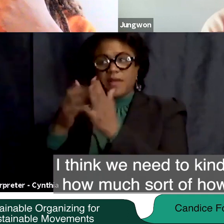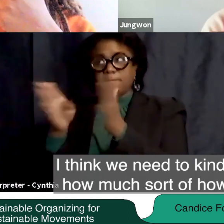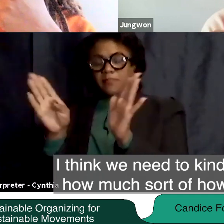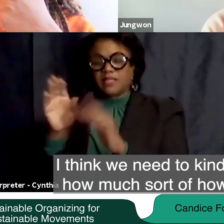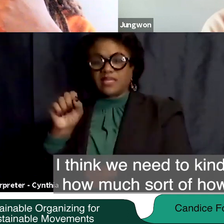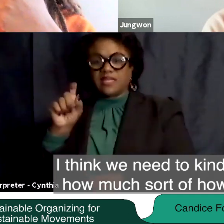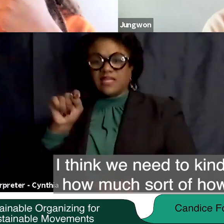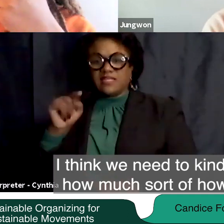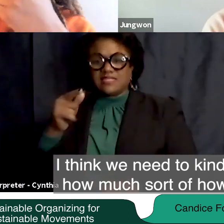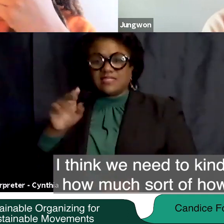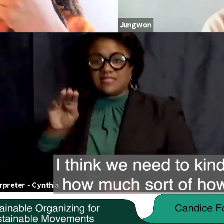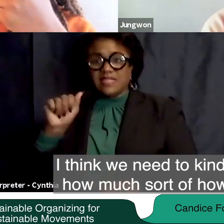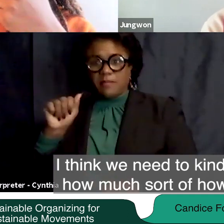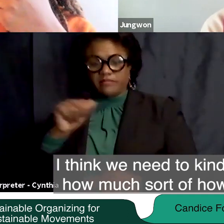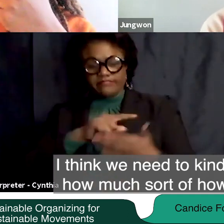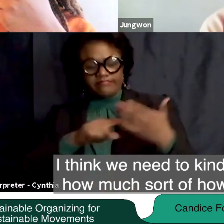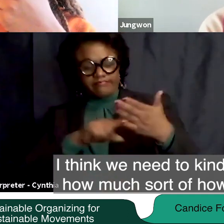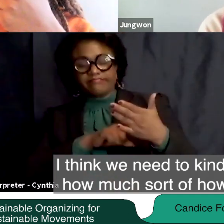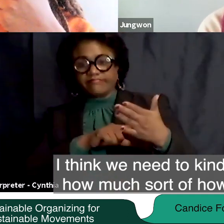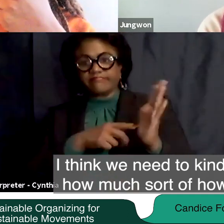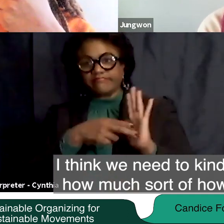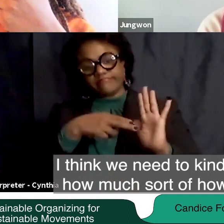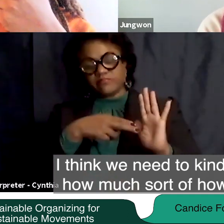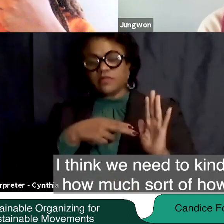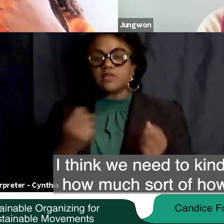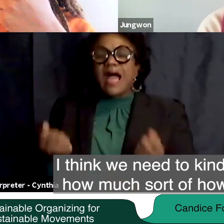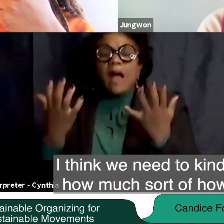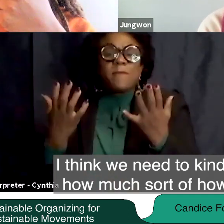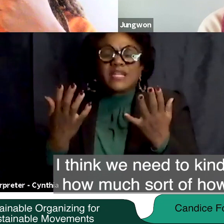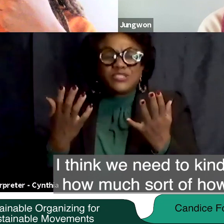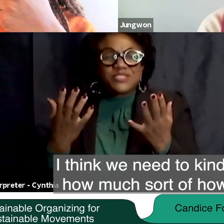of address how much sort of